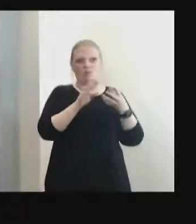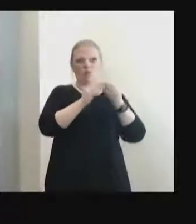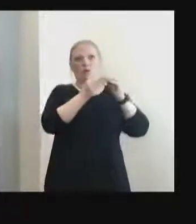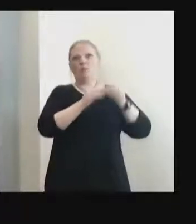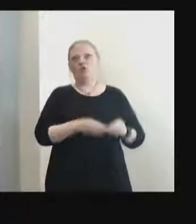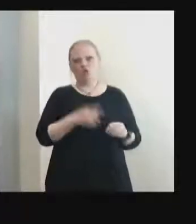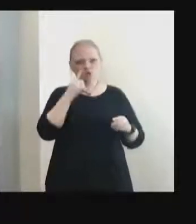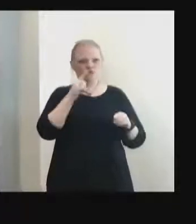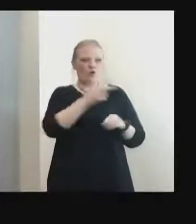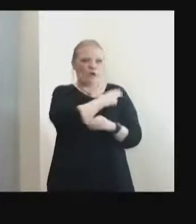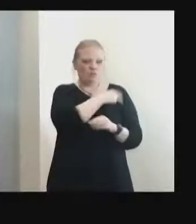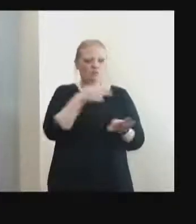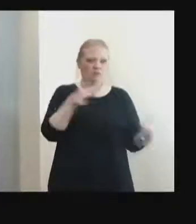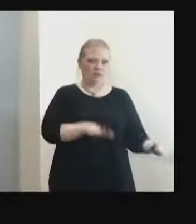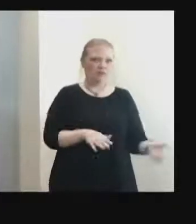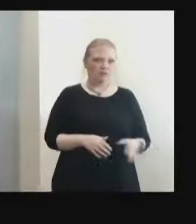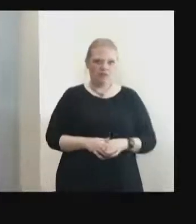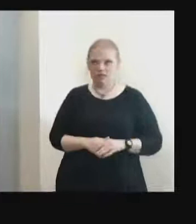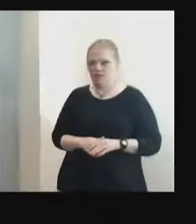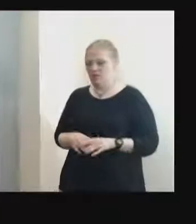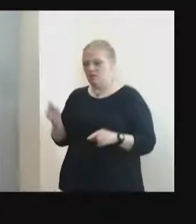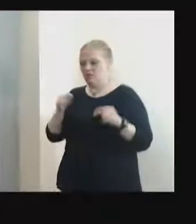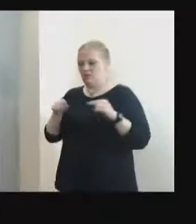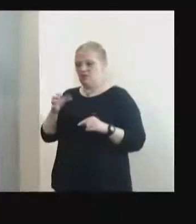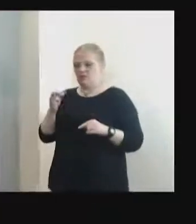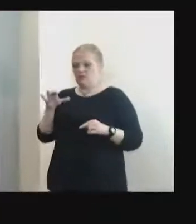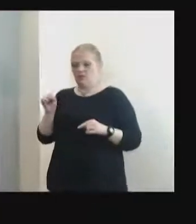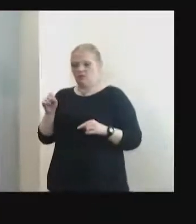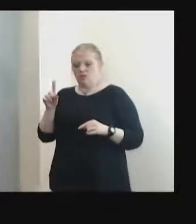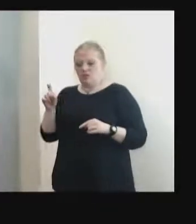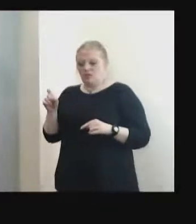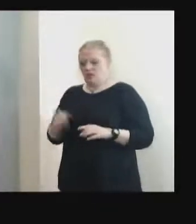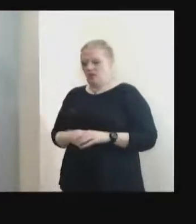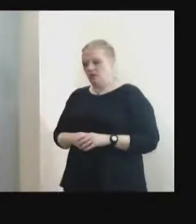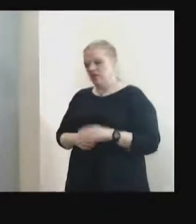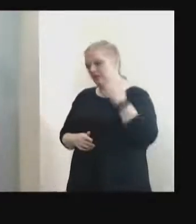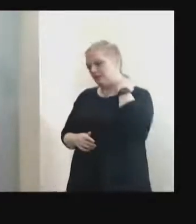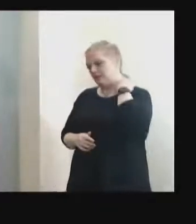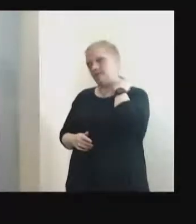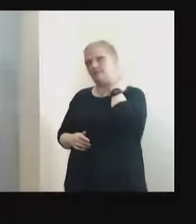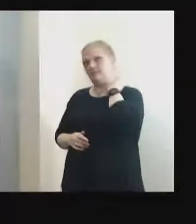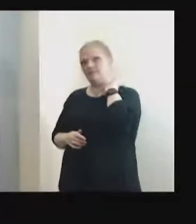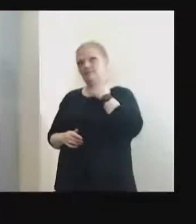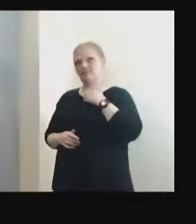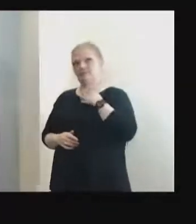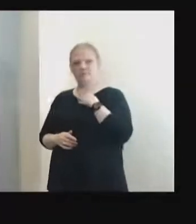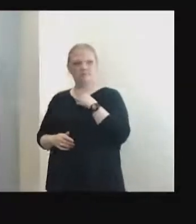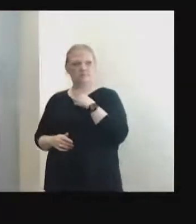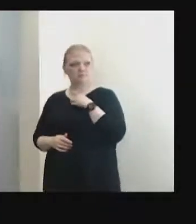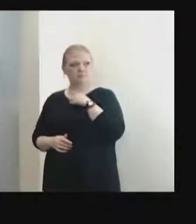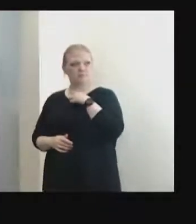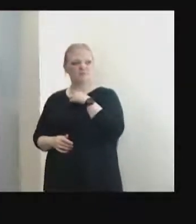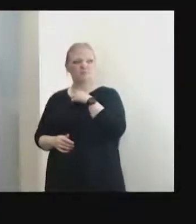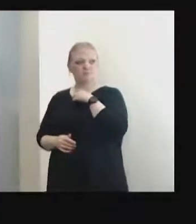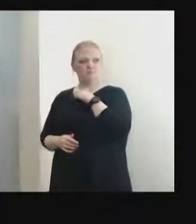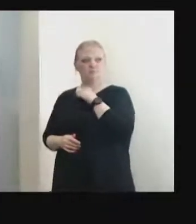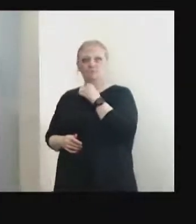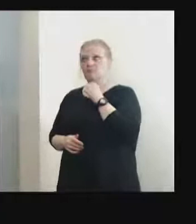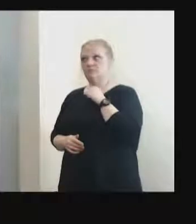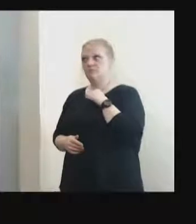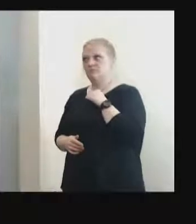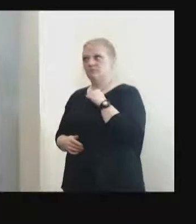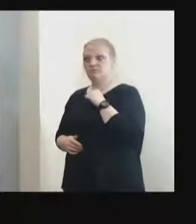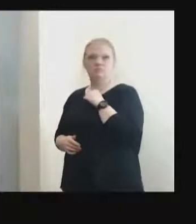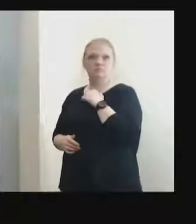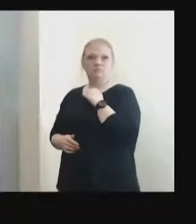toll. Go back. Is Chris Horvatis there, Channel 4? Chris Broadbent, is he available